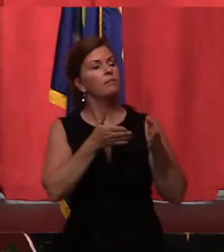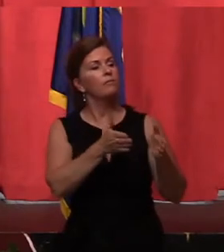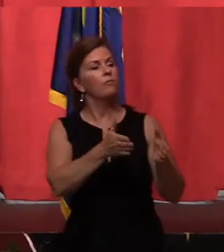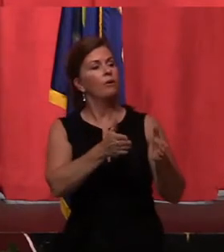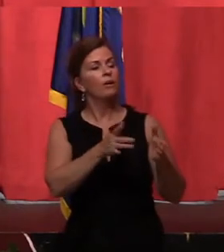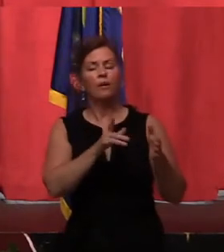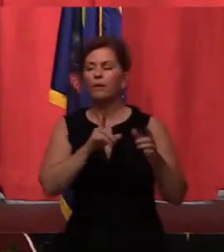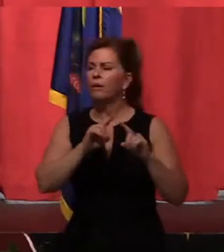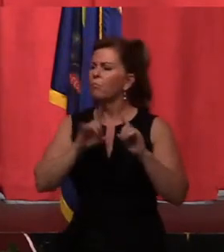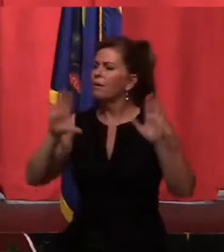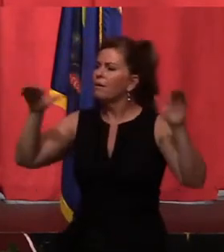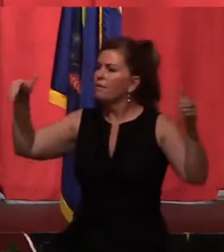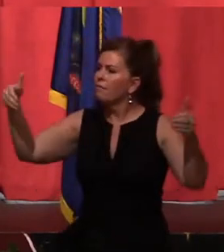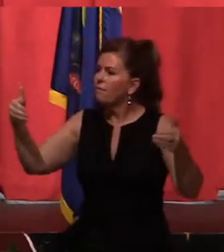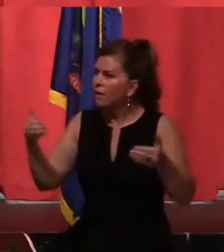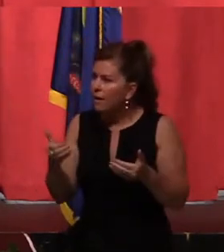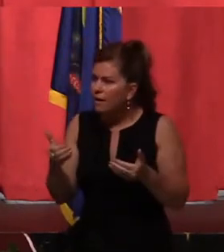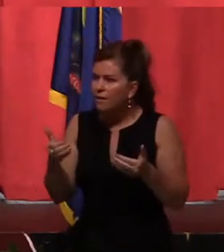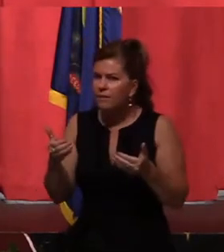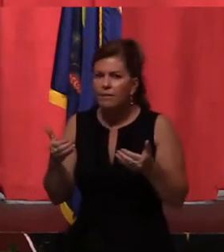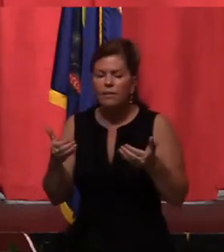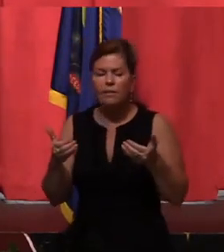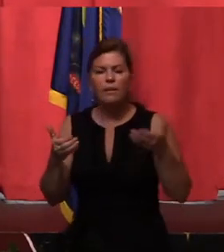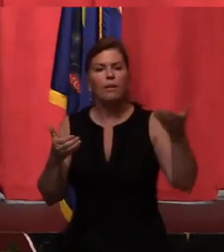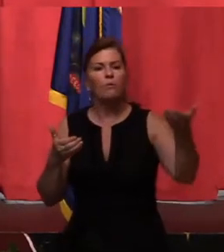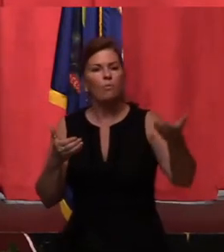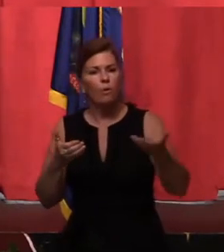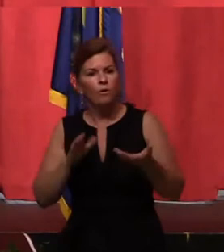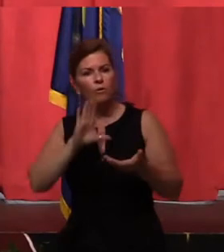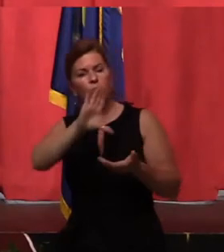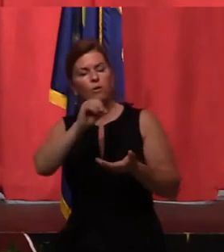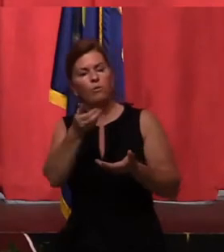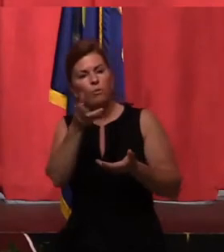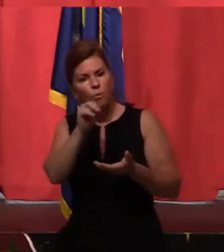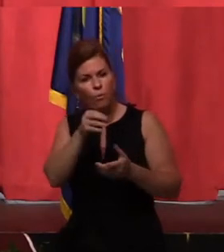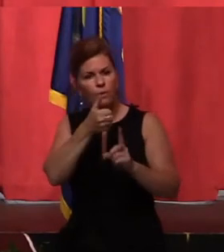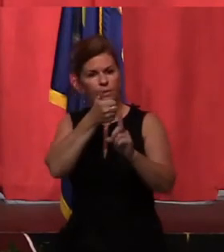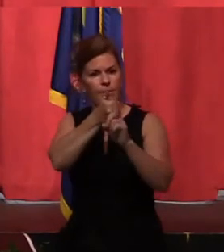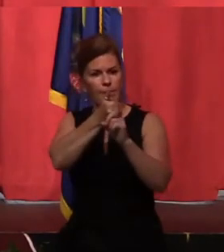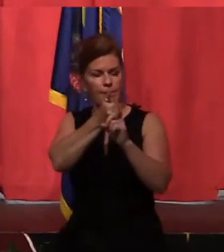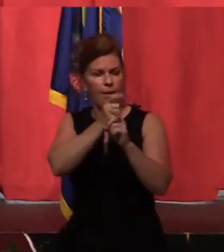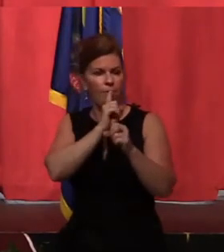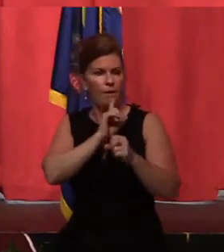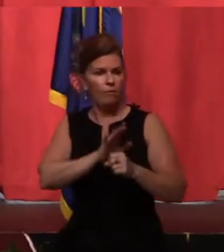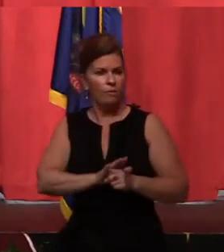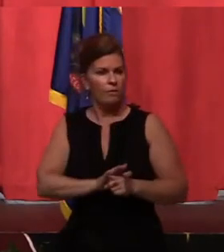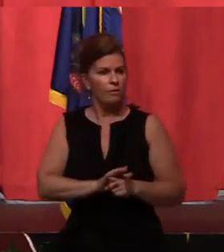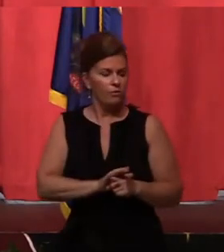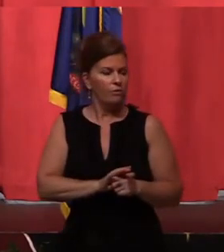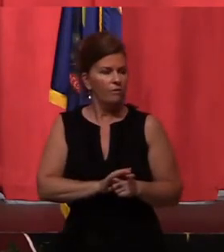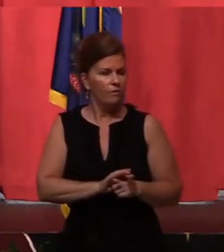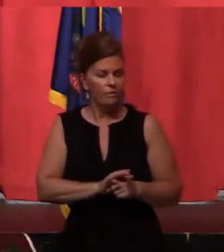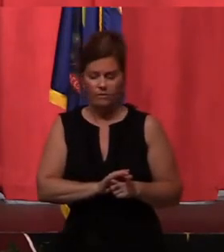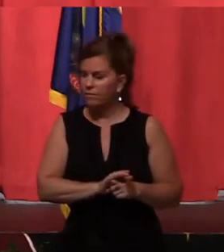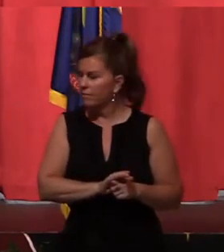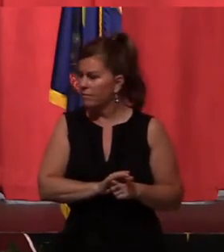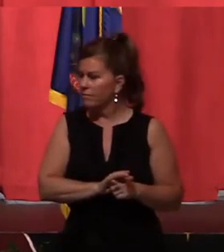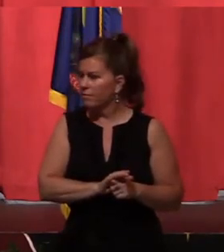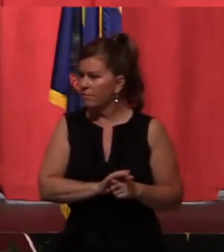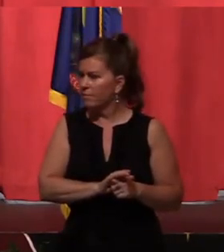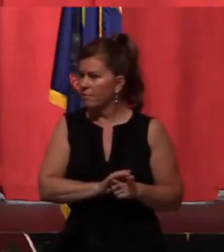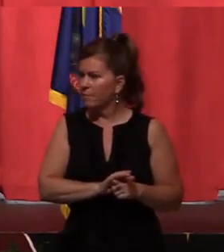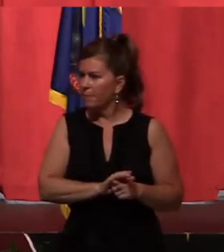and welcome their own self-affirmation. And this is